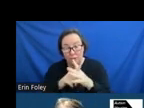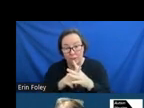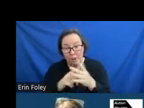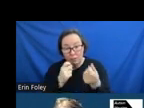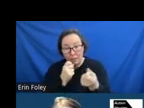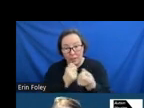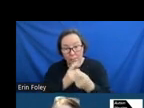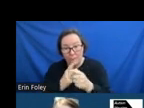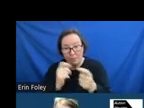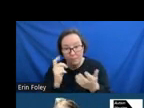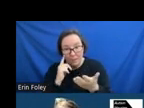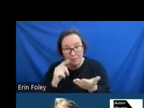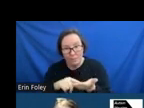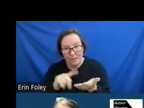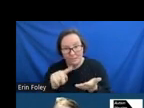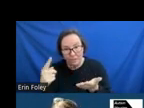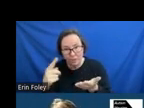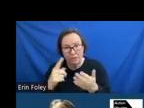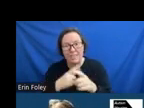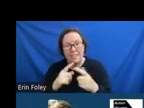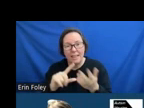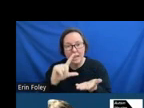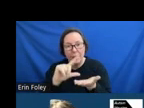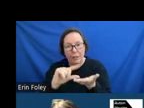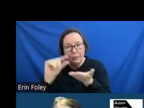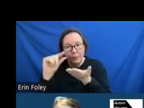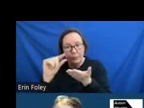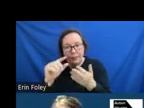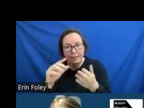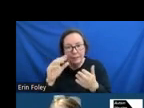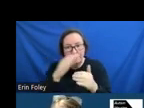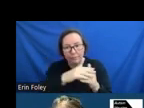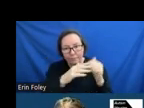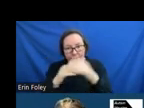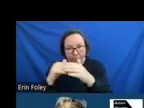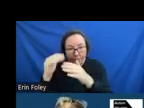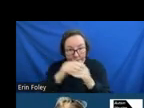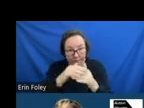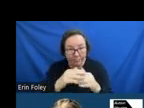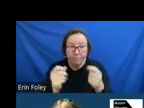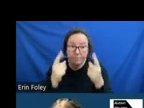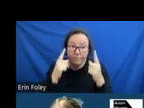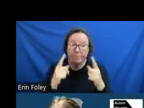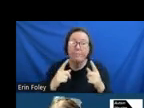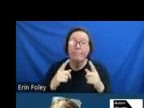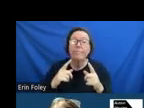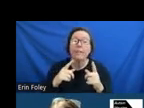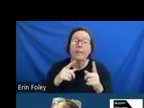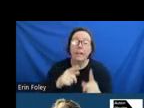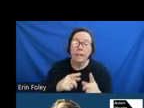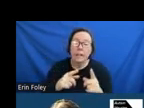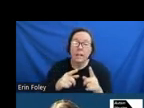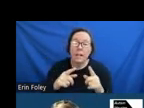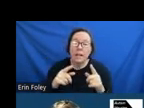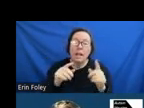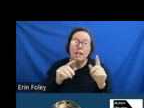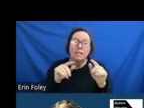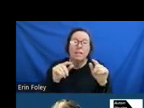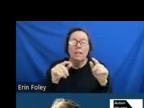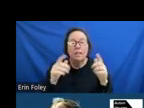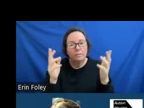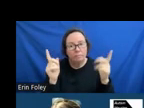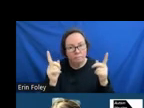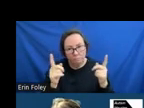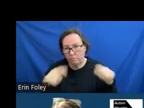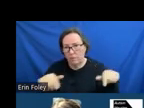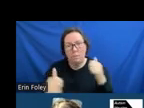Now, the good news is that separation of housing from services is best practice. Most people are actually going to have to